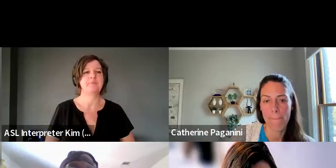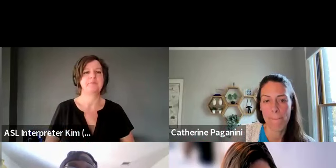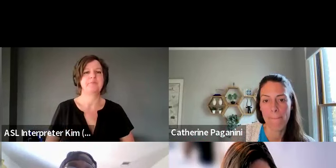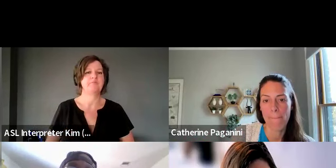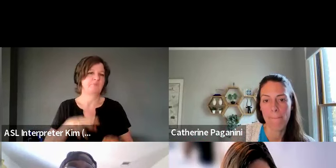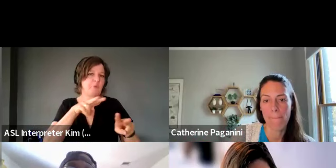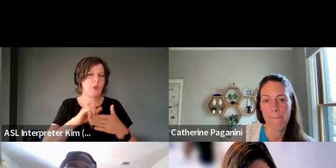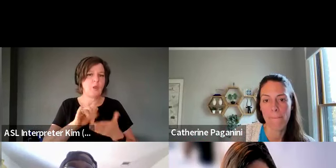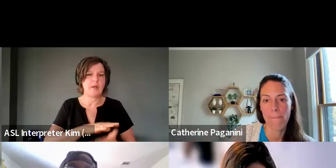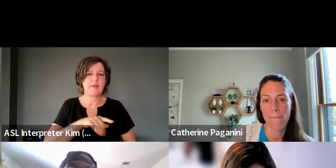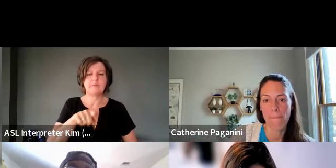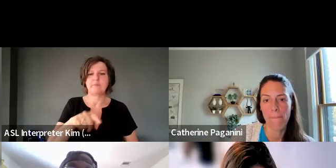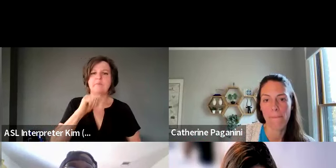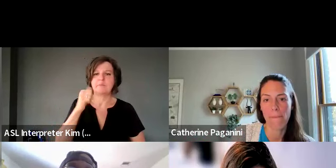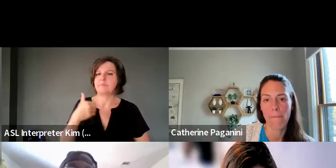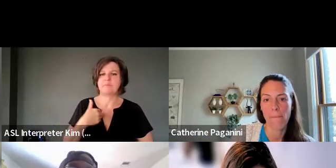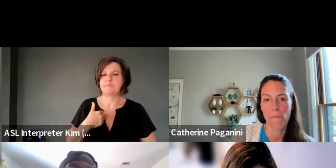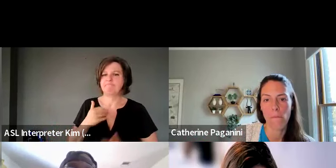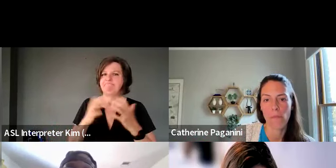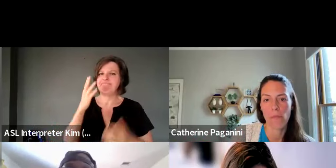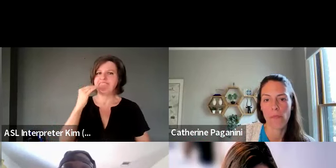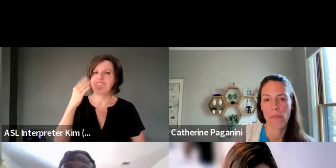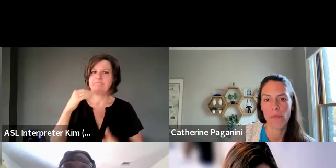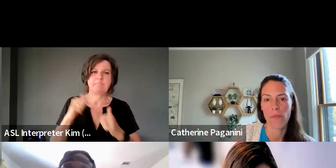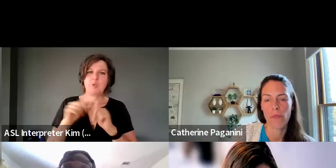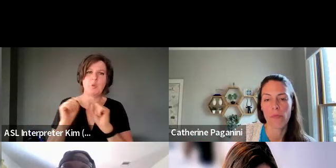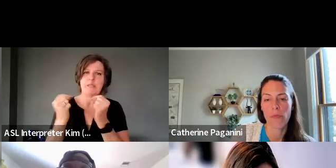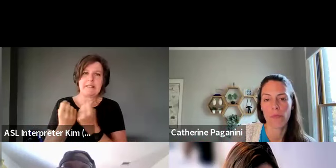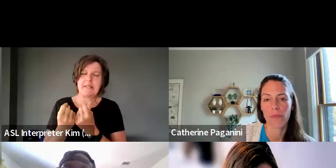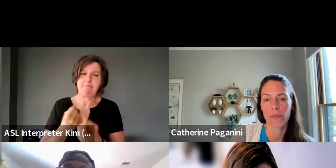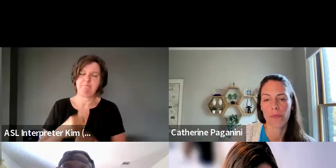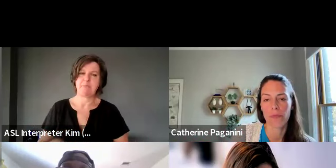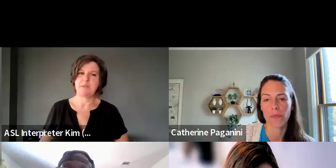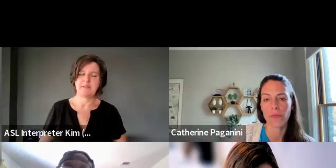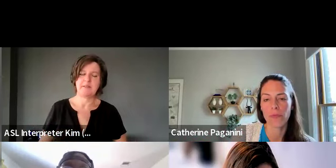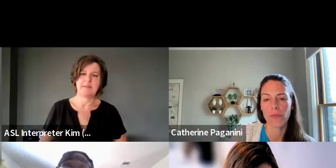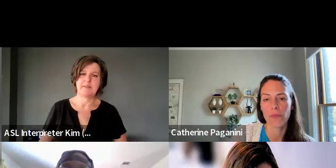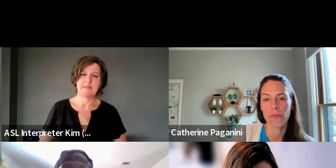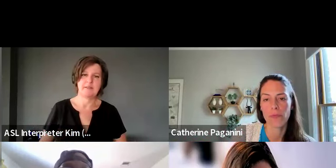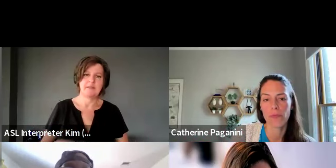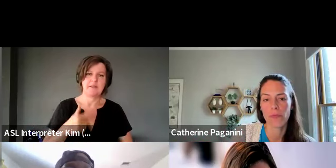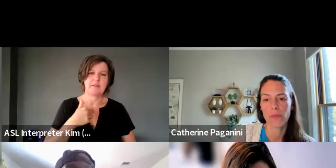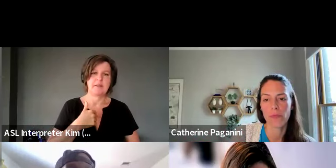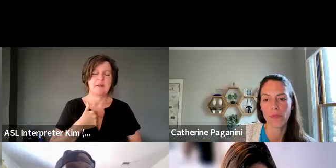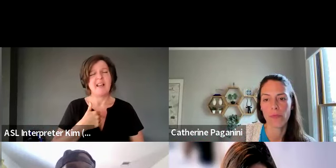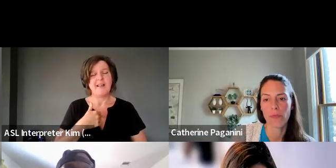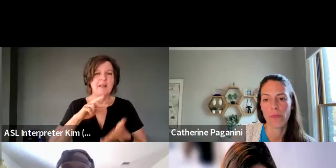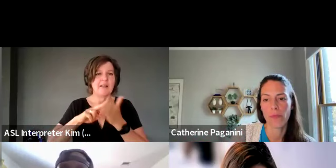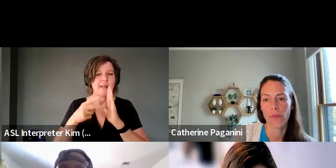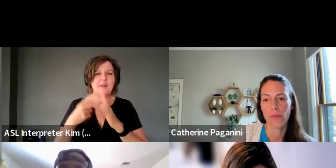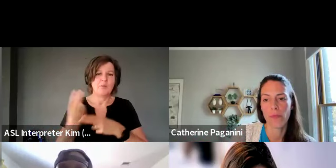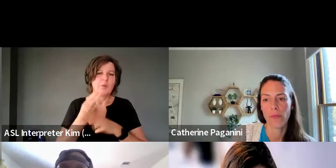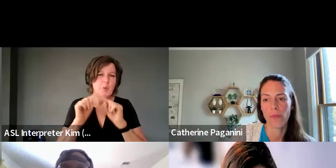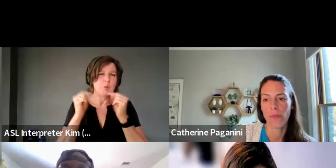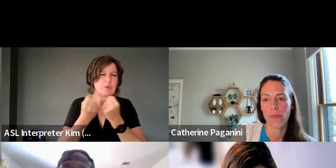Okay, I don't have much experience of using themes. I mean, we use themes on every machine, but that